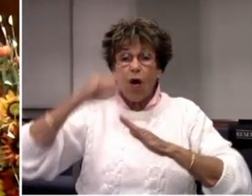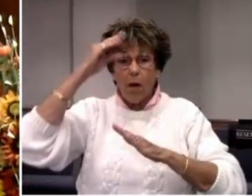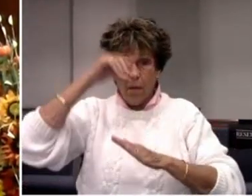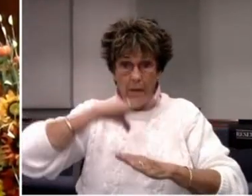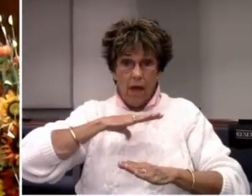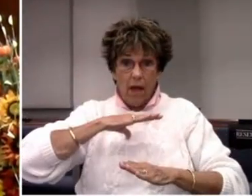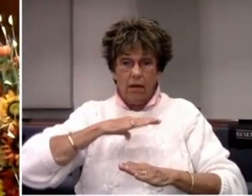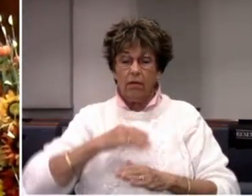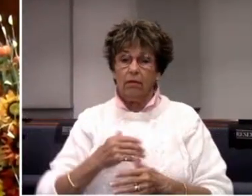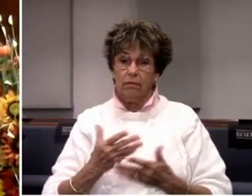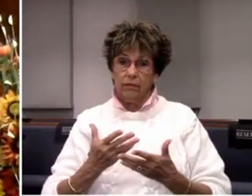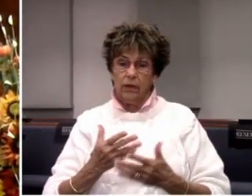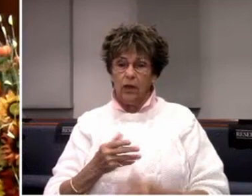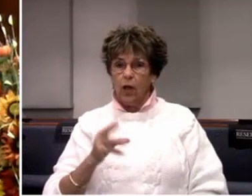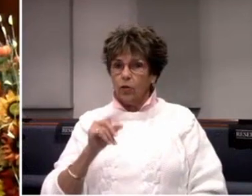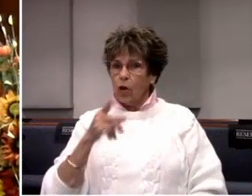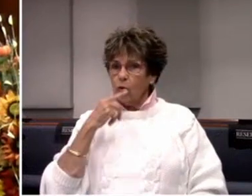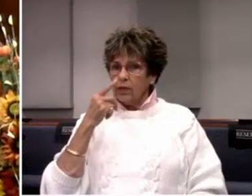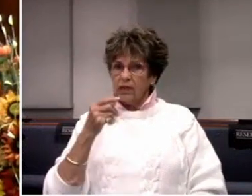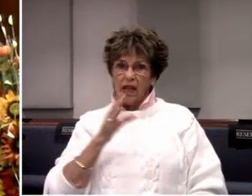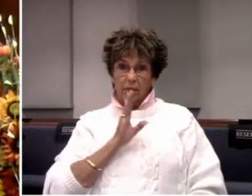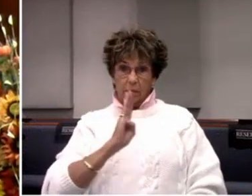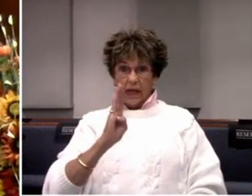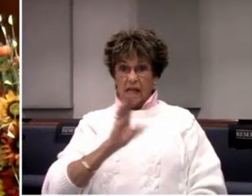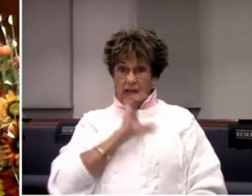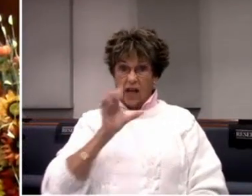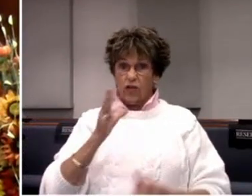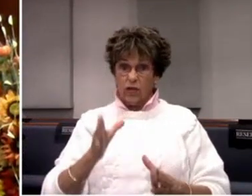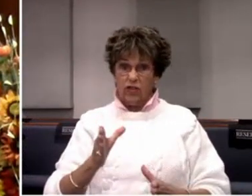ever said being a Christian was an easy thing.